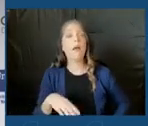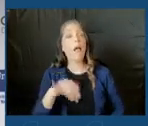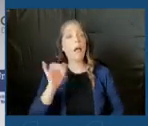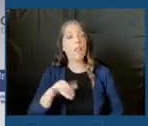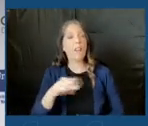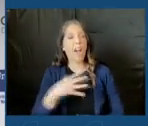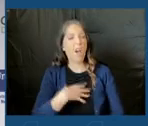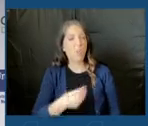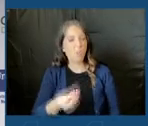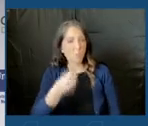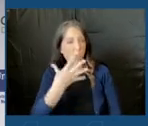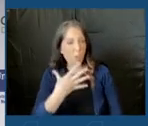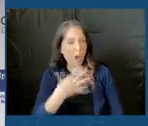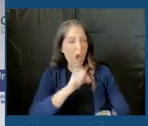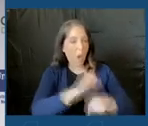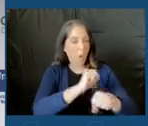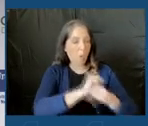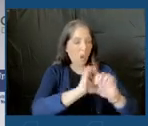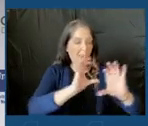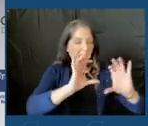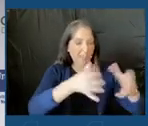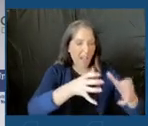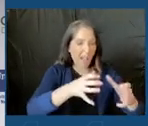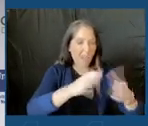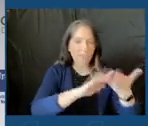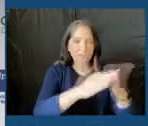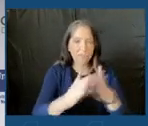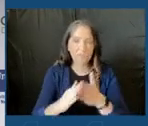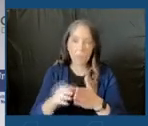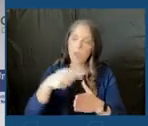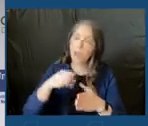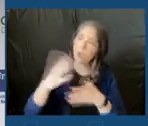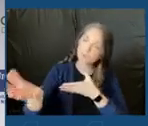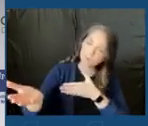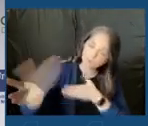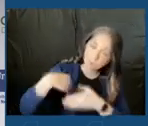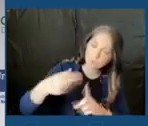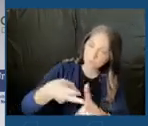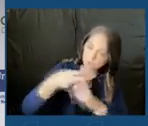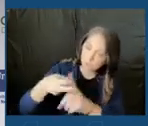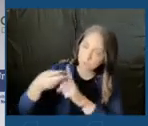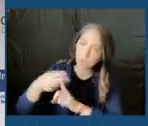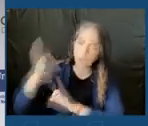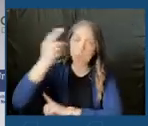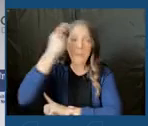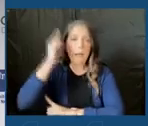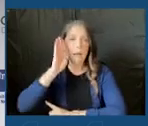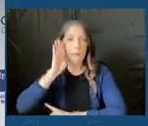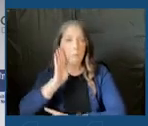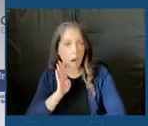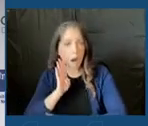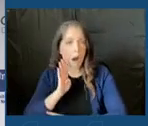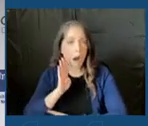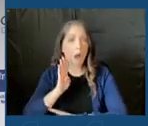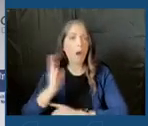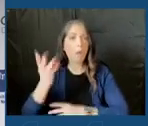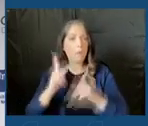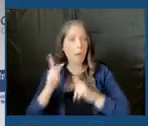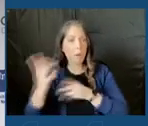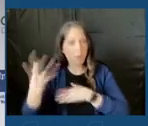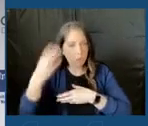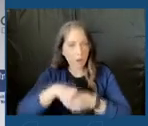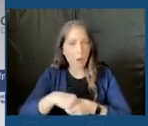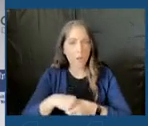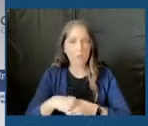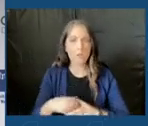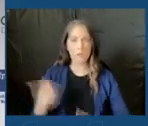that Black and brown residents also had an opportunity. So we've been at the forefront even in a place called Buffalo. So this is personal to